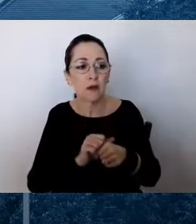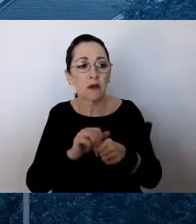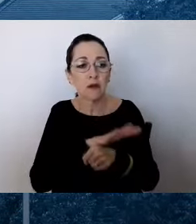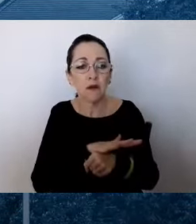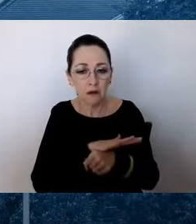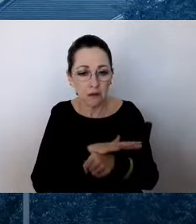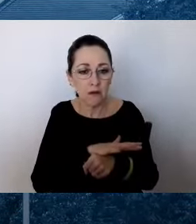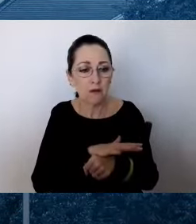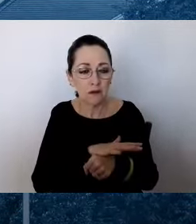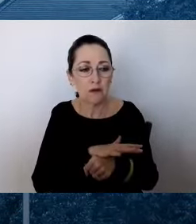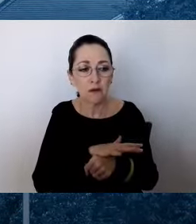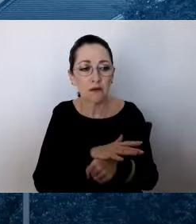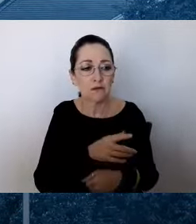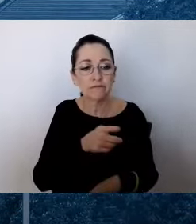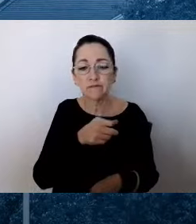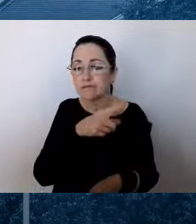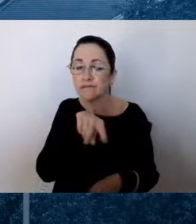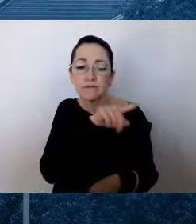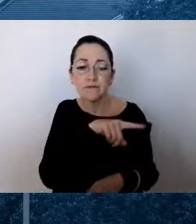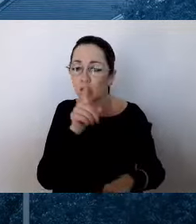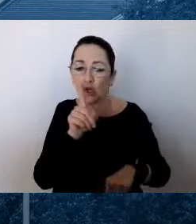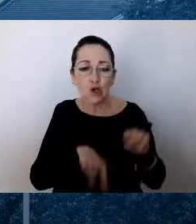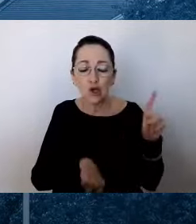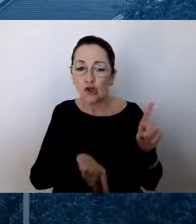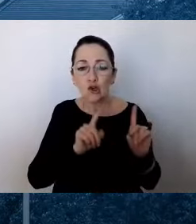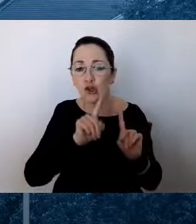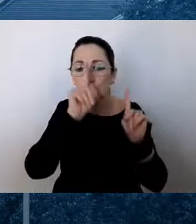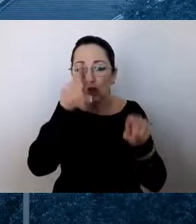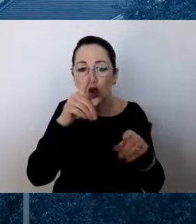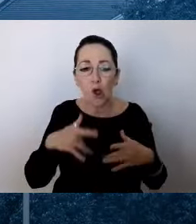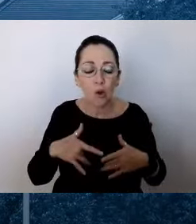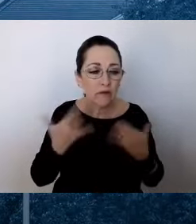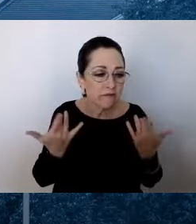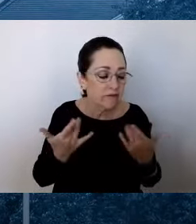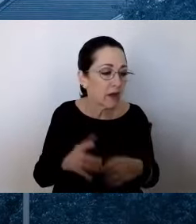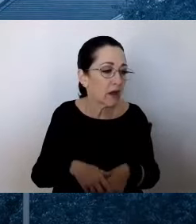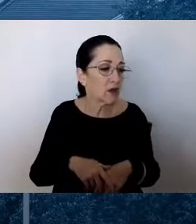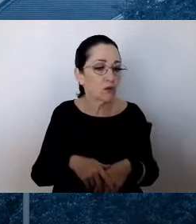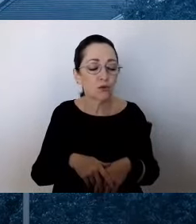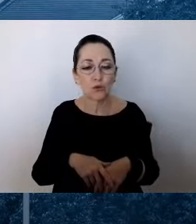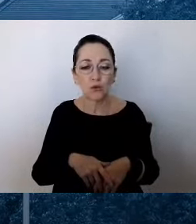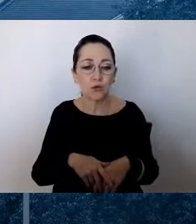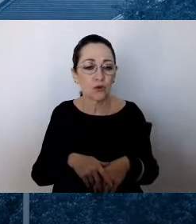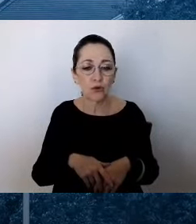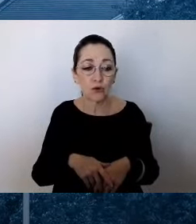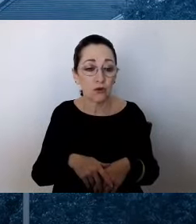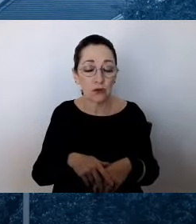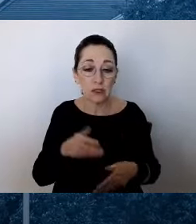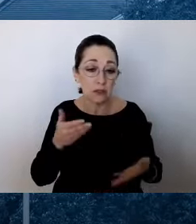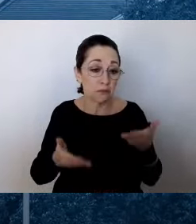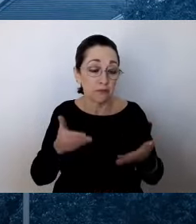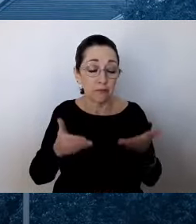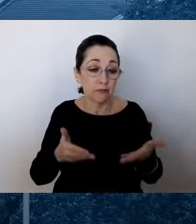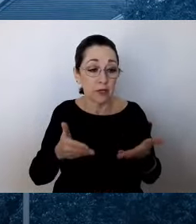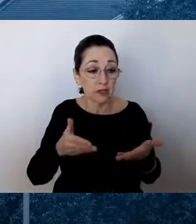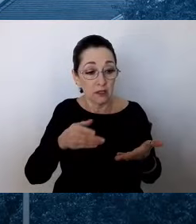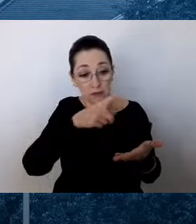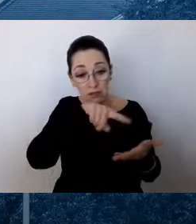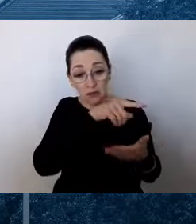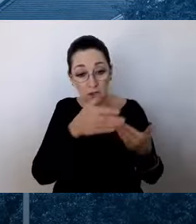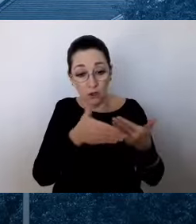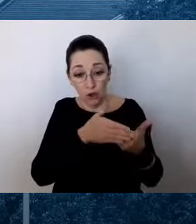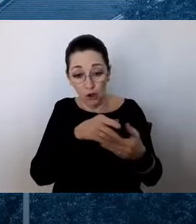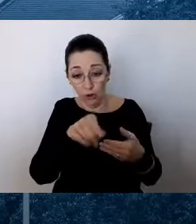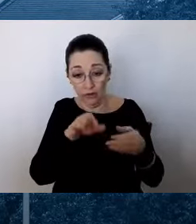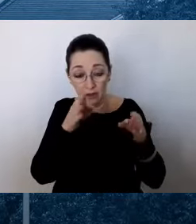daughter couldn't participate in a particular sporting event, or maybe it's somebody who you're close to,